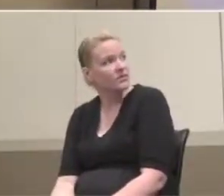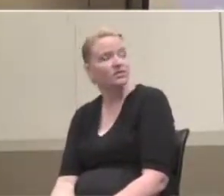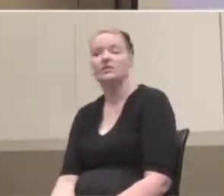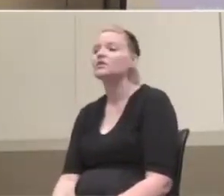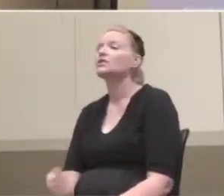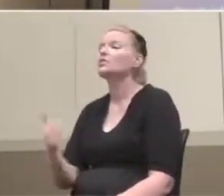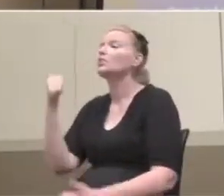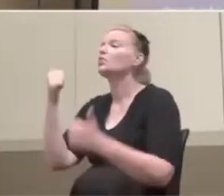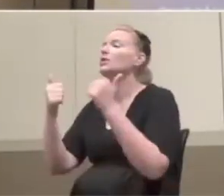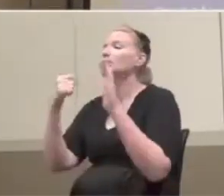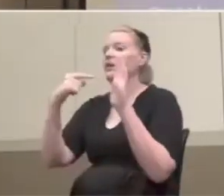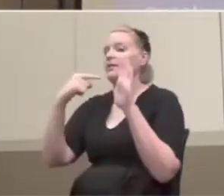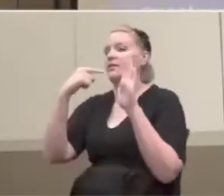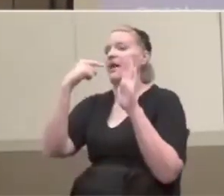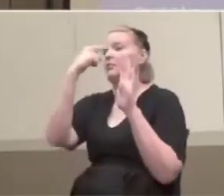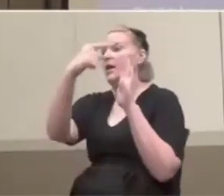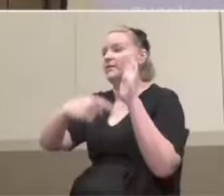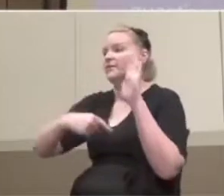Please raise your hand.